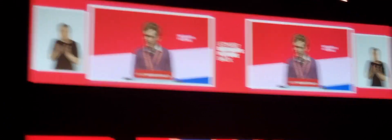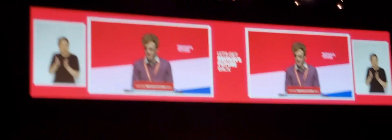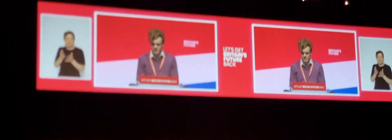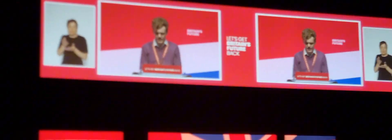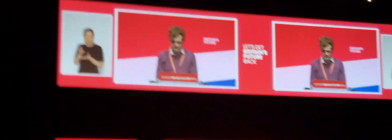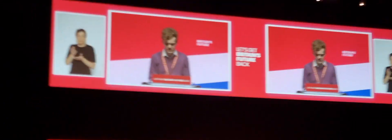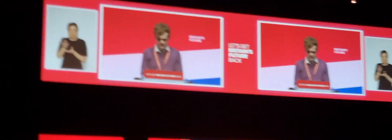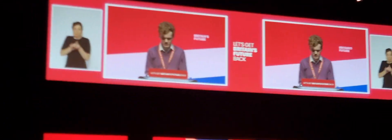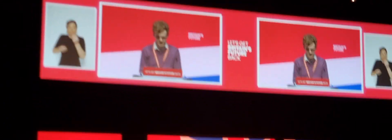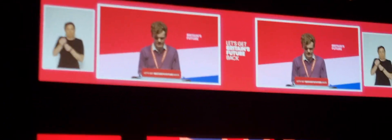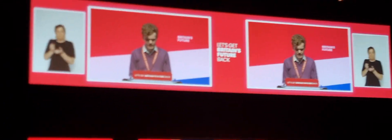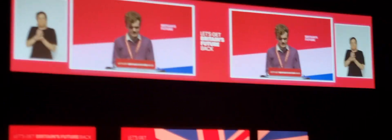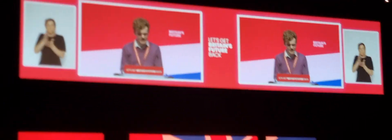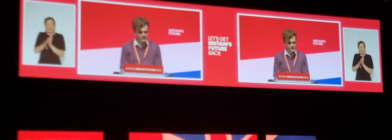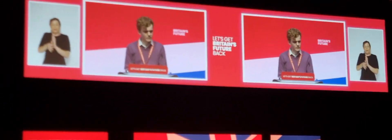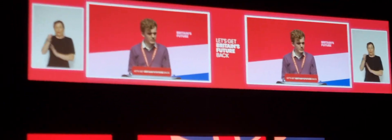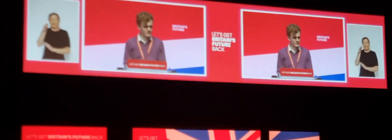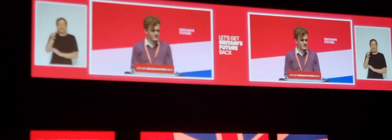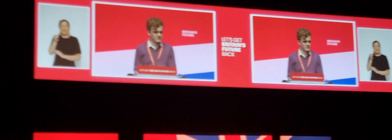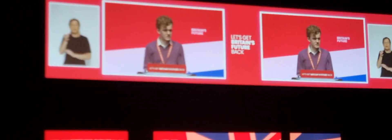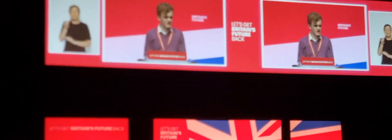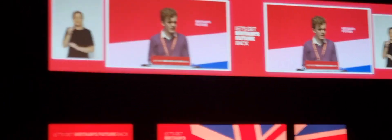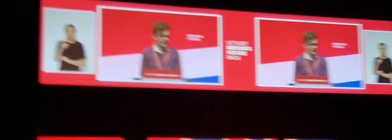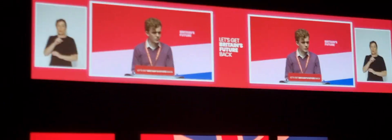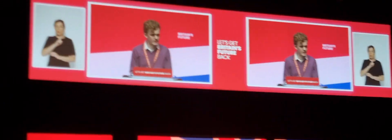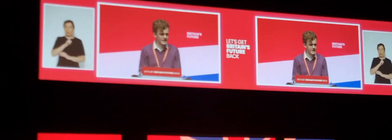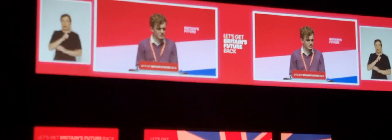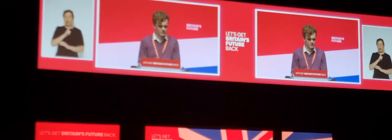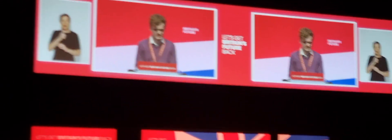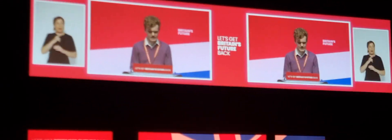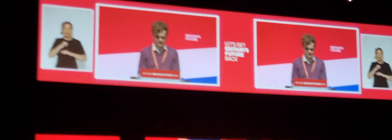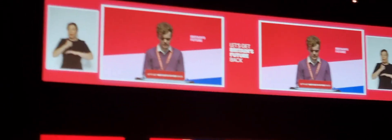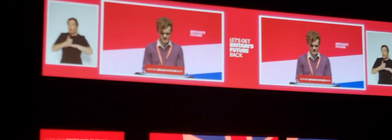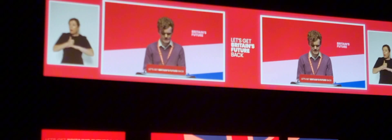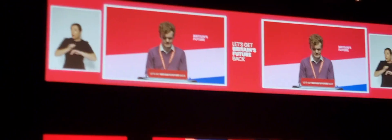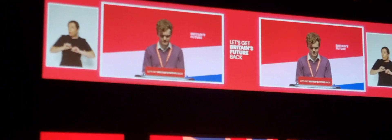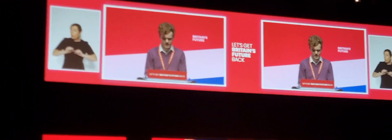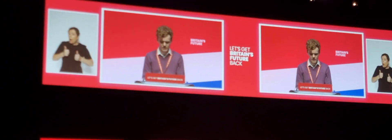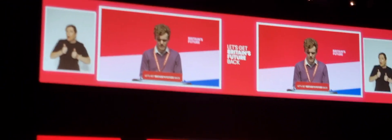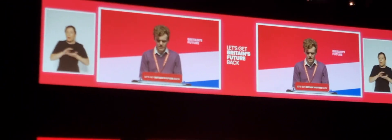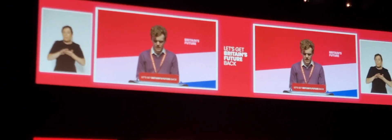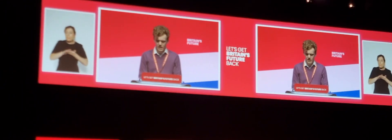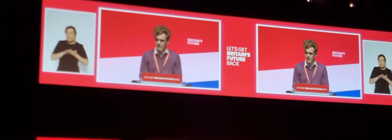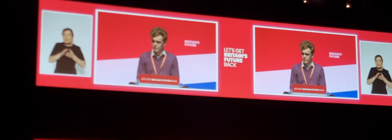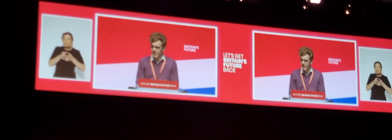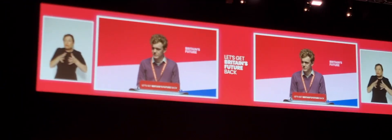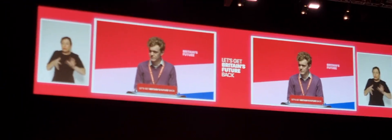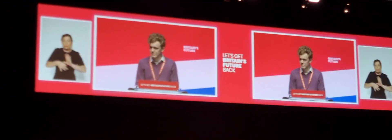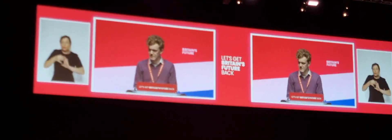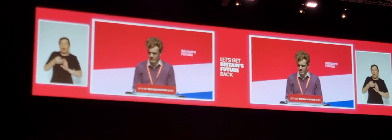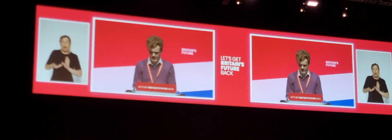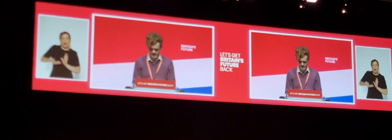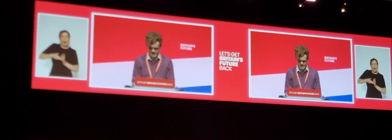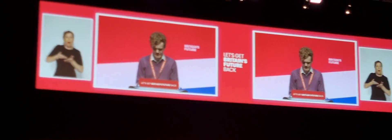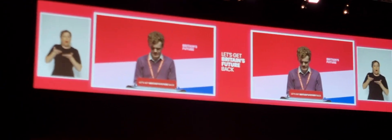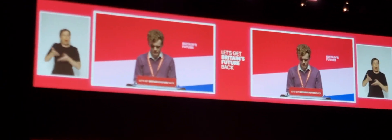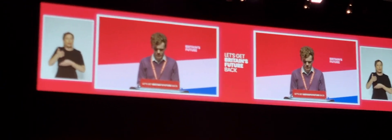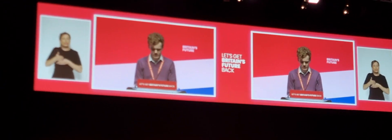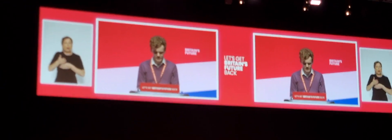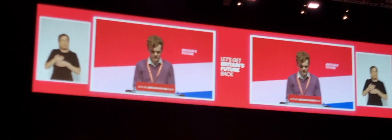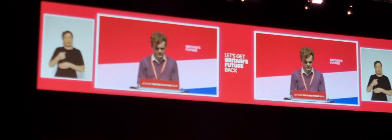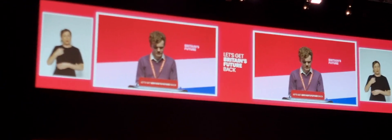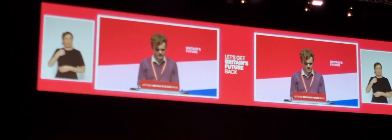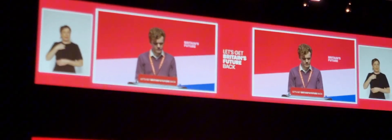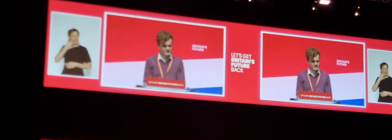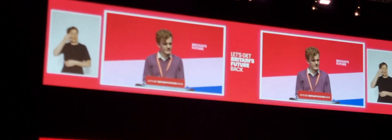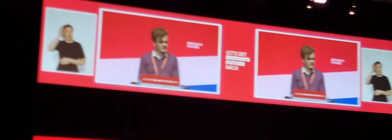individual workers throughout our country to level up our infrastructure and create jobs in the process. I am proud to represent my council in that work